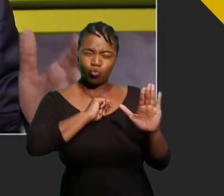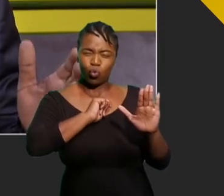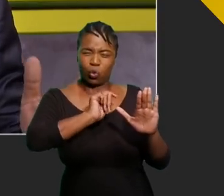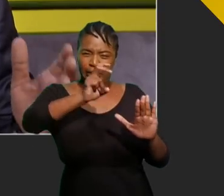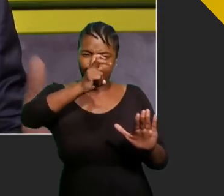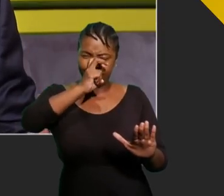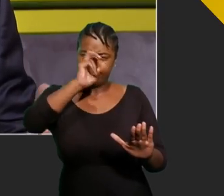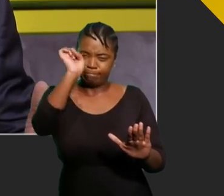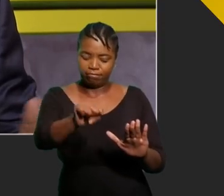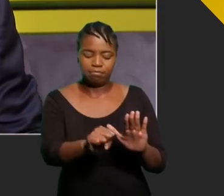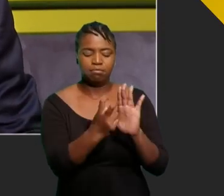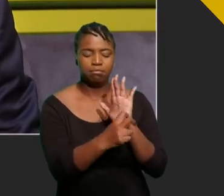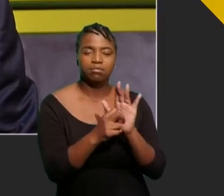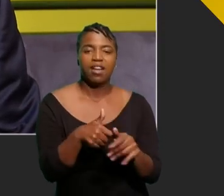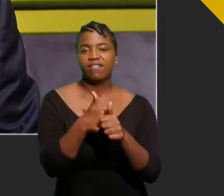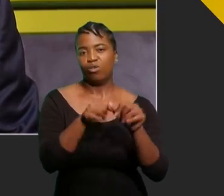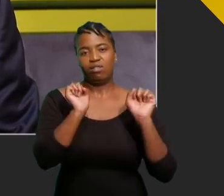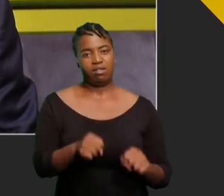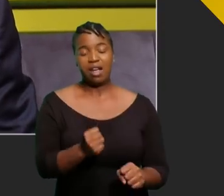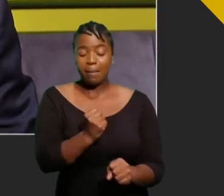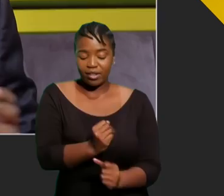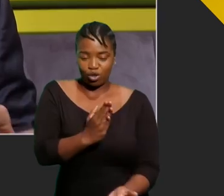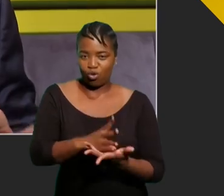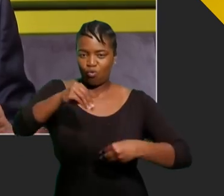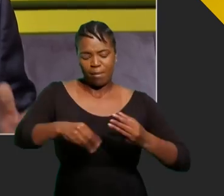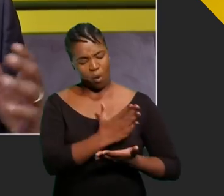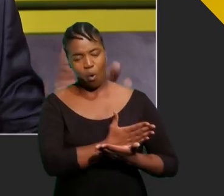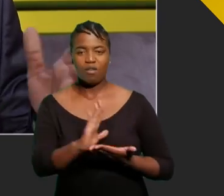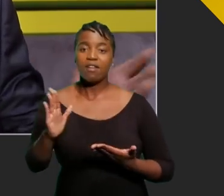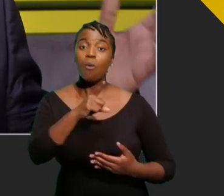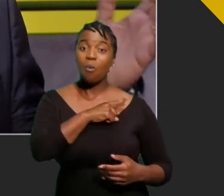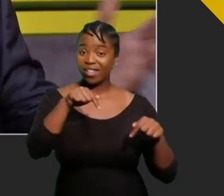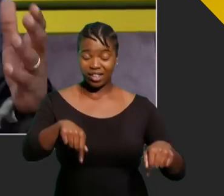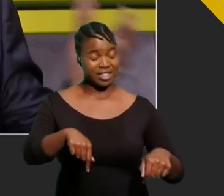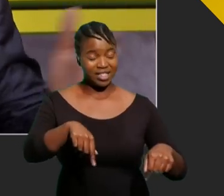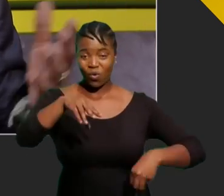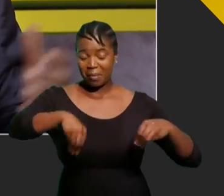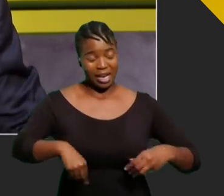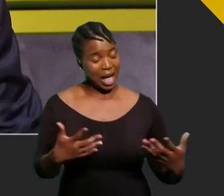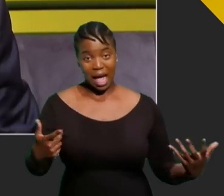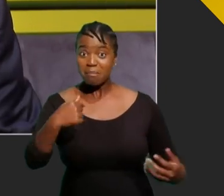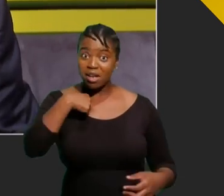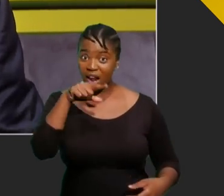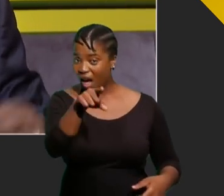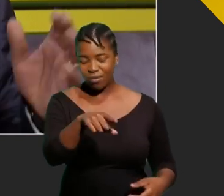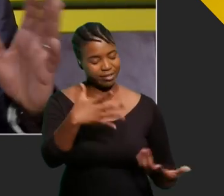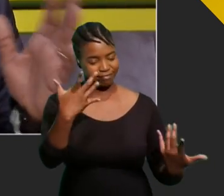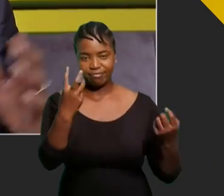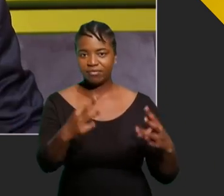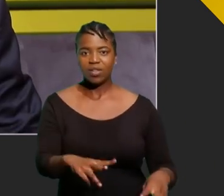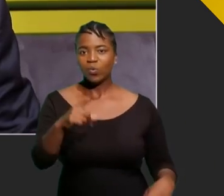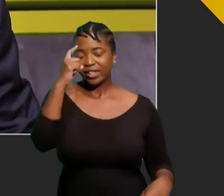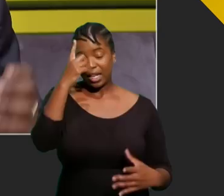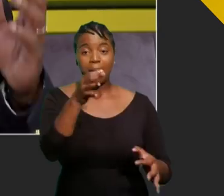committed to making sure that we fight corruption. Because ultimately, with this corruption, you and I are losing. Exactly. We may think that it's just about a